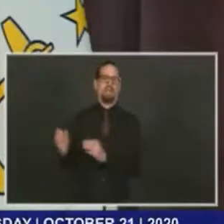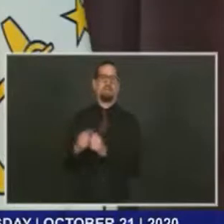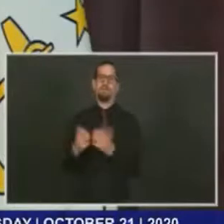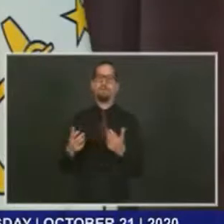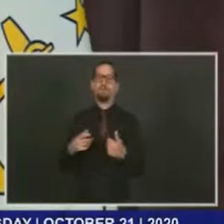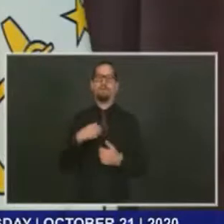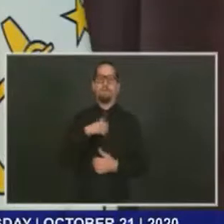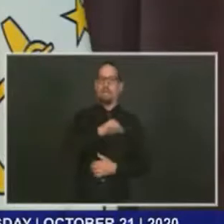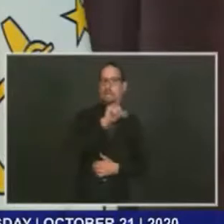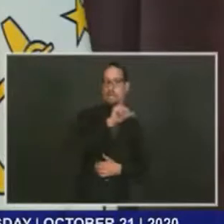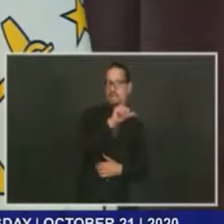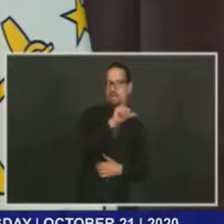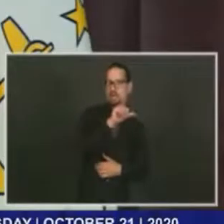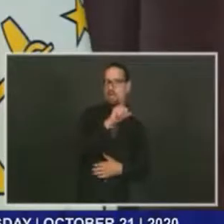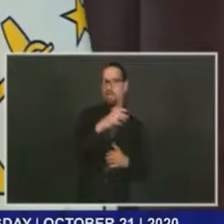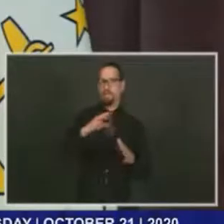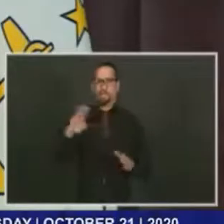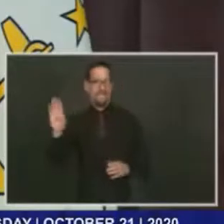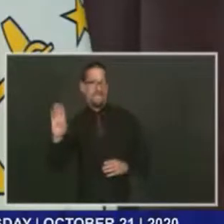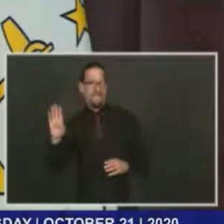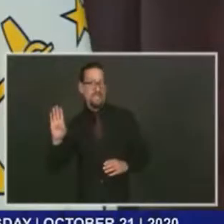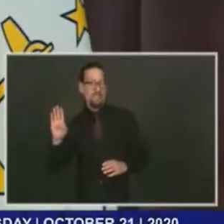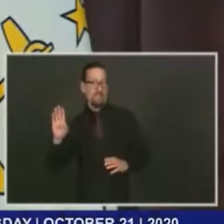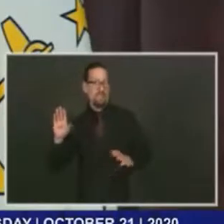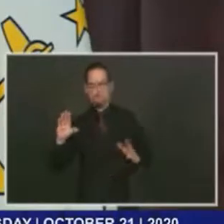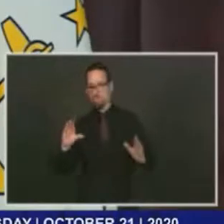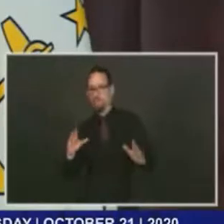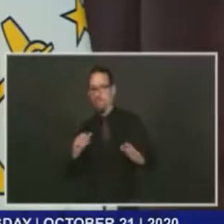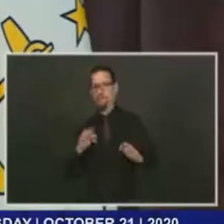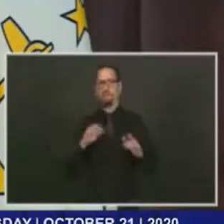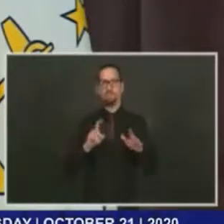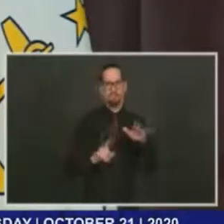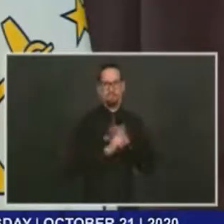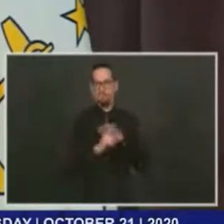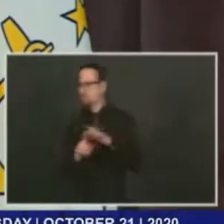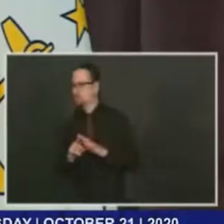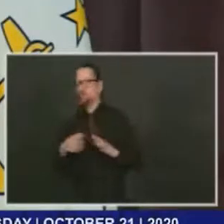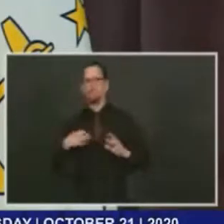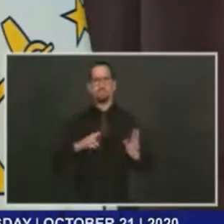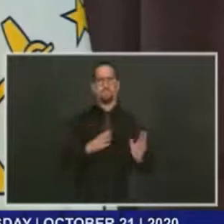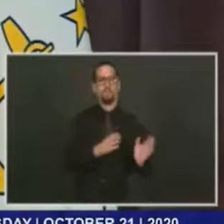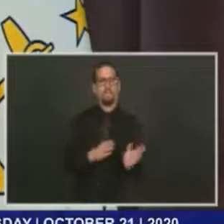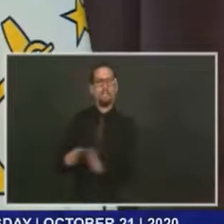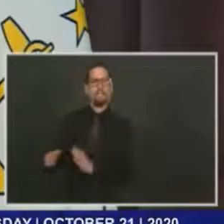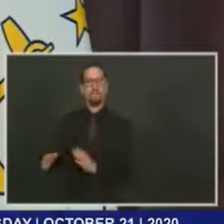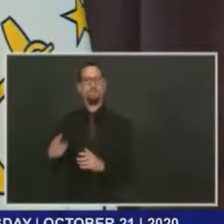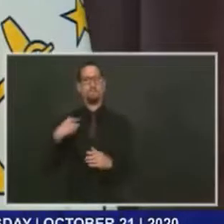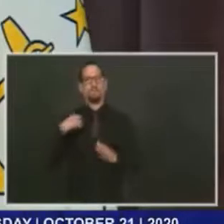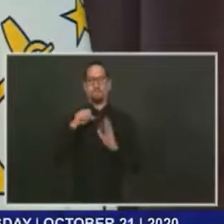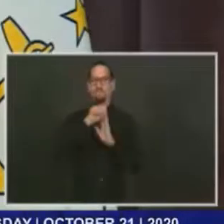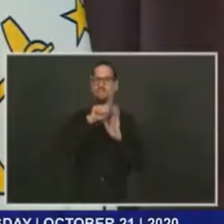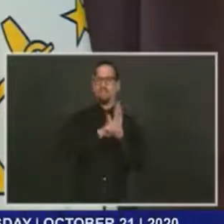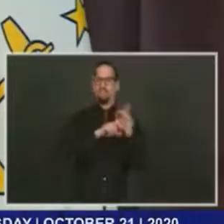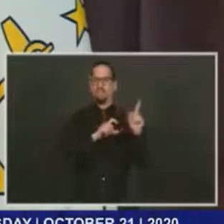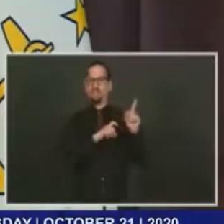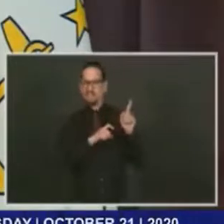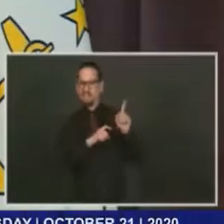I am confident that between the state police, the local police, the National Guard, if we have to go